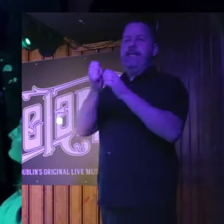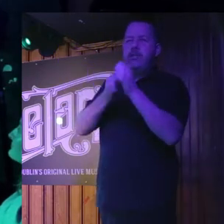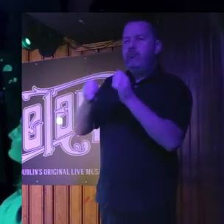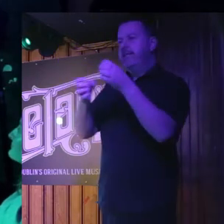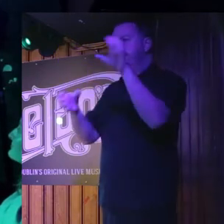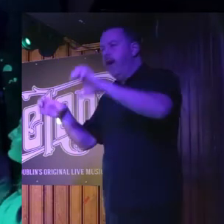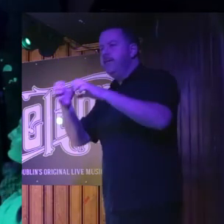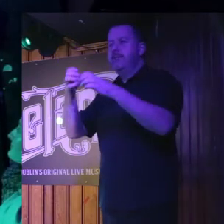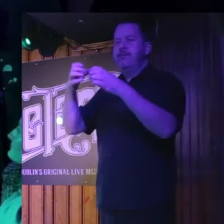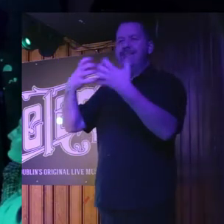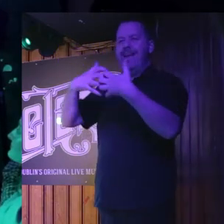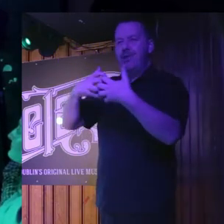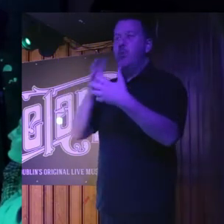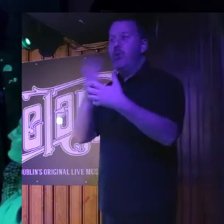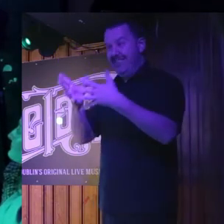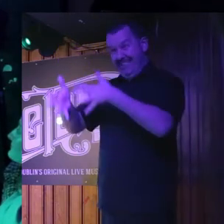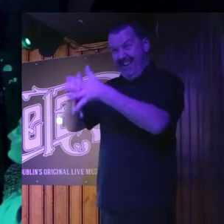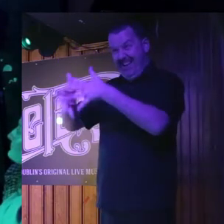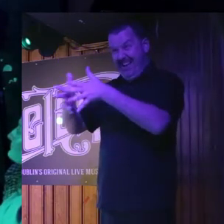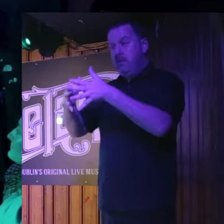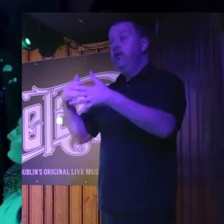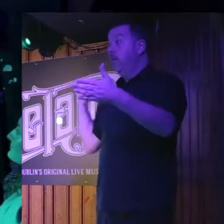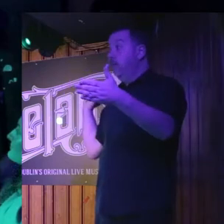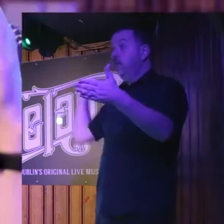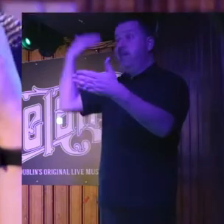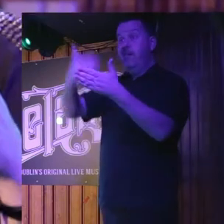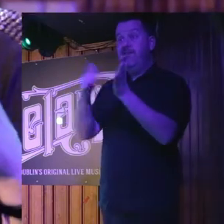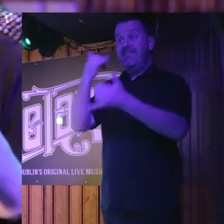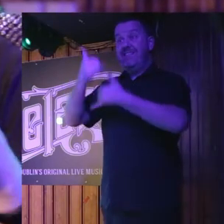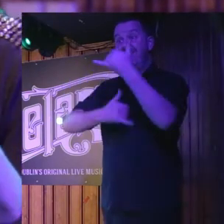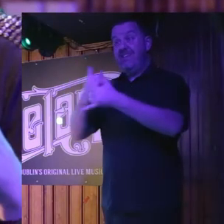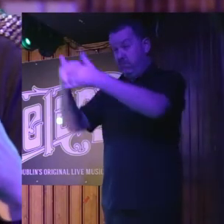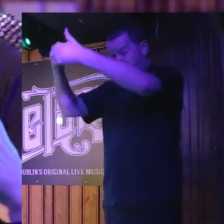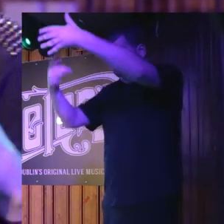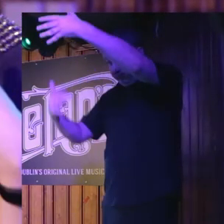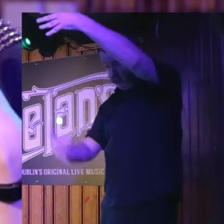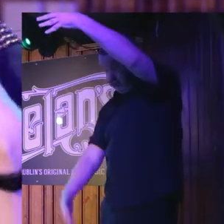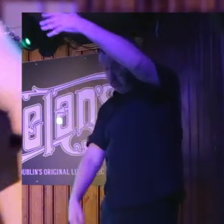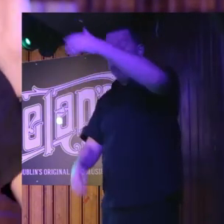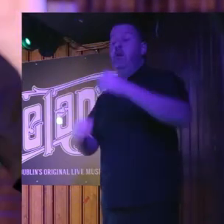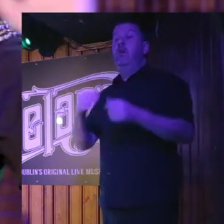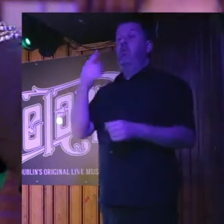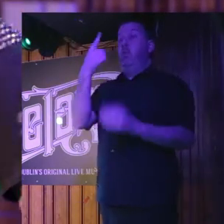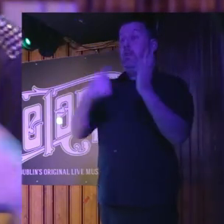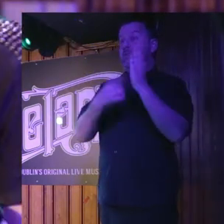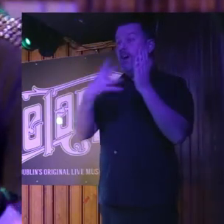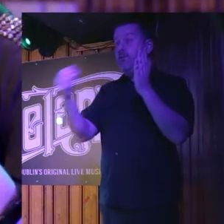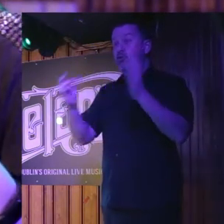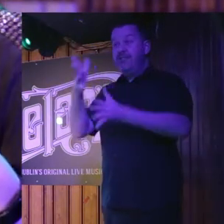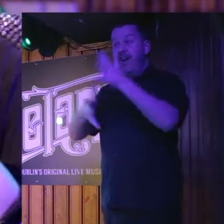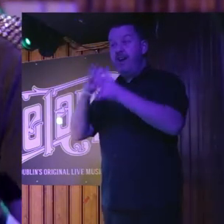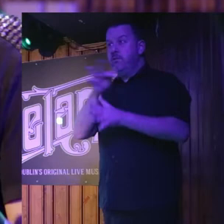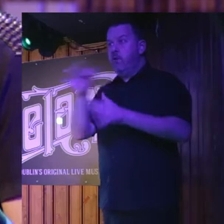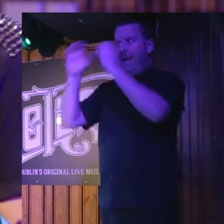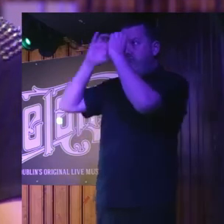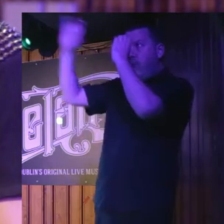for maths terms, but 15 years on, their glossary has expanded to 1,500 terms from topics like astronomy all the way